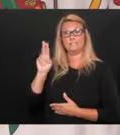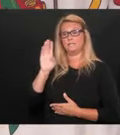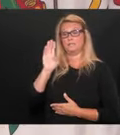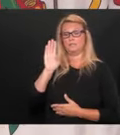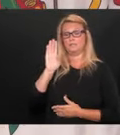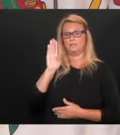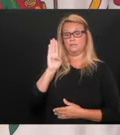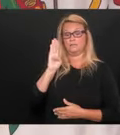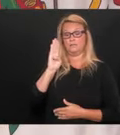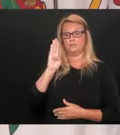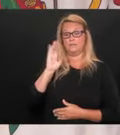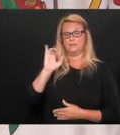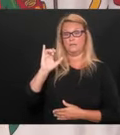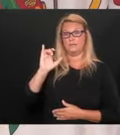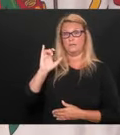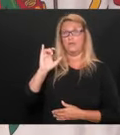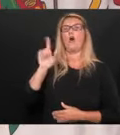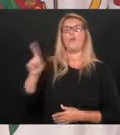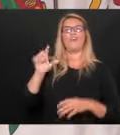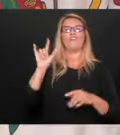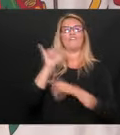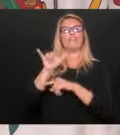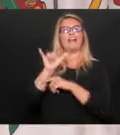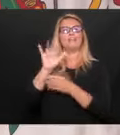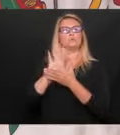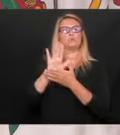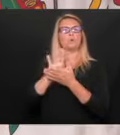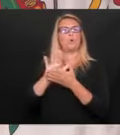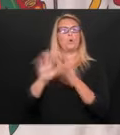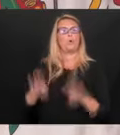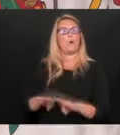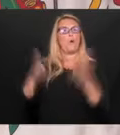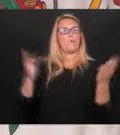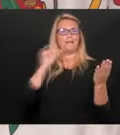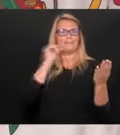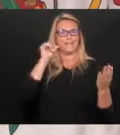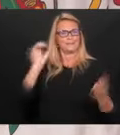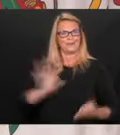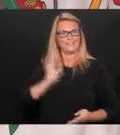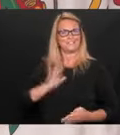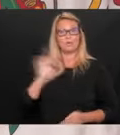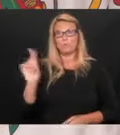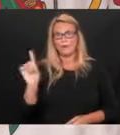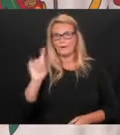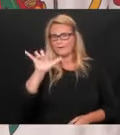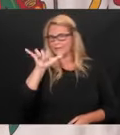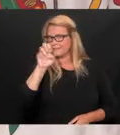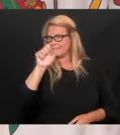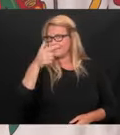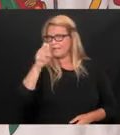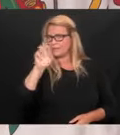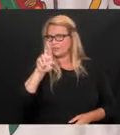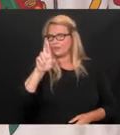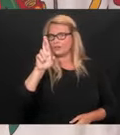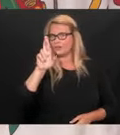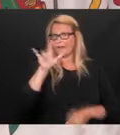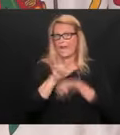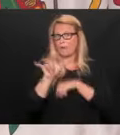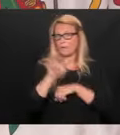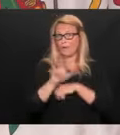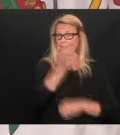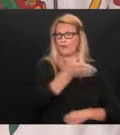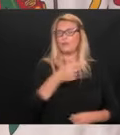No Flight School officially opened yesterday at the Yeager Airport. You know, they're going to be training pilots and everything.